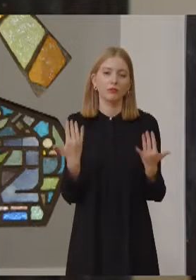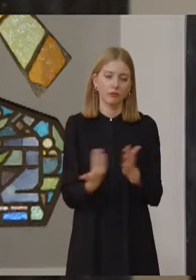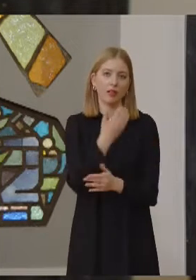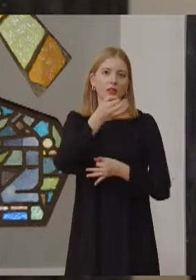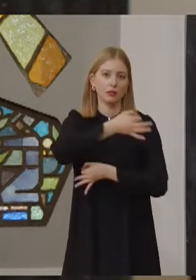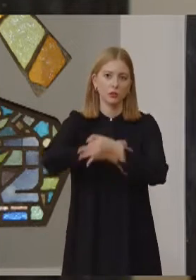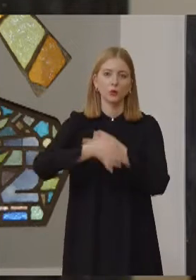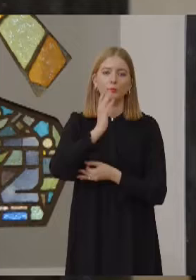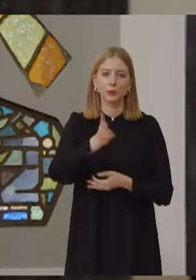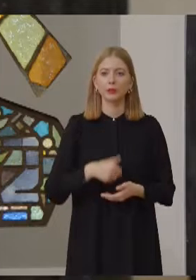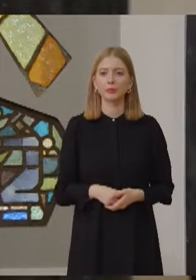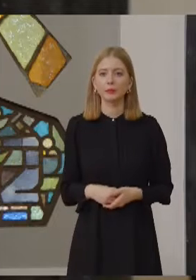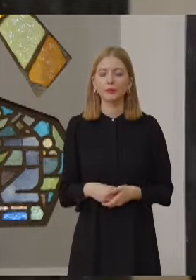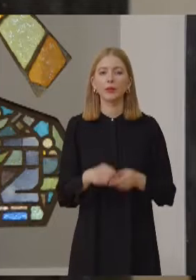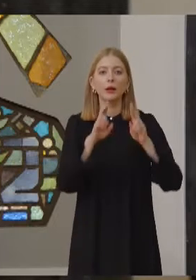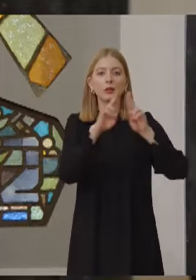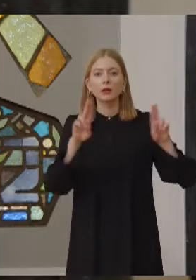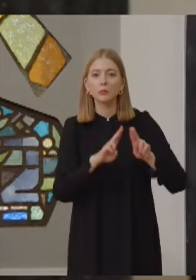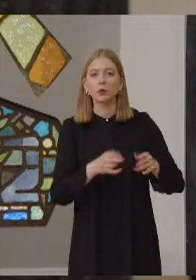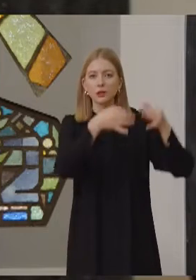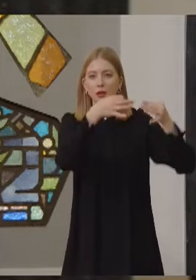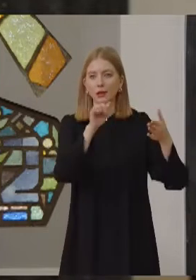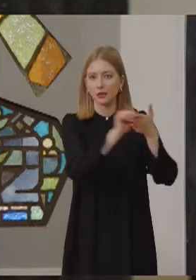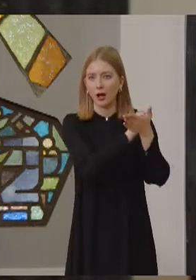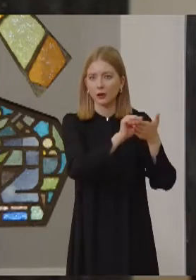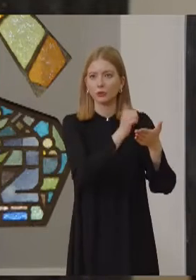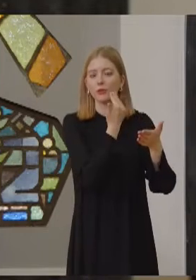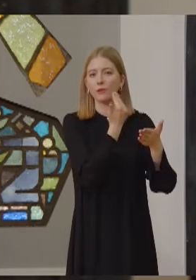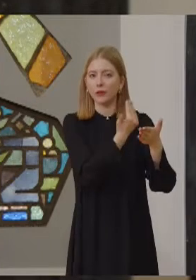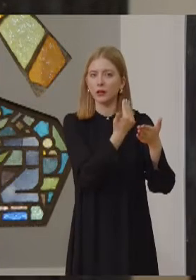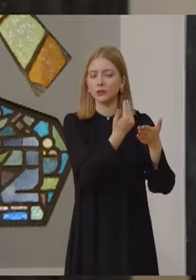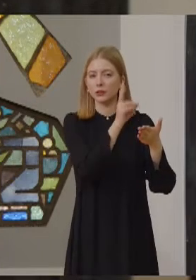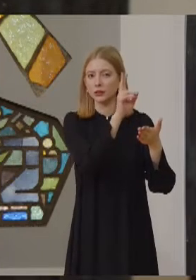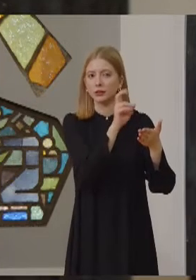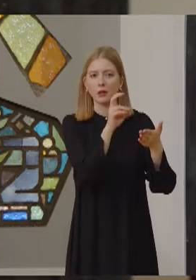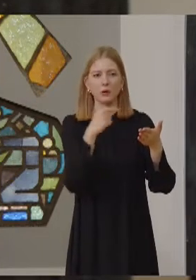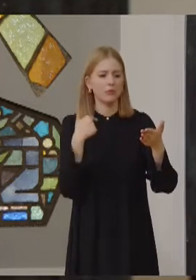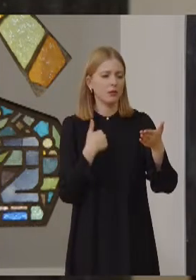which means that there are still many questions that have to be answered. We are talking,